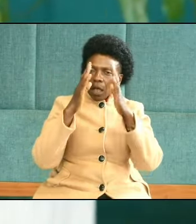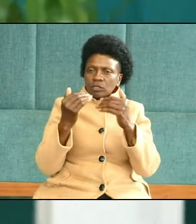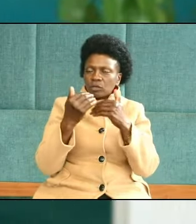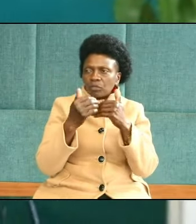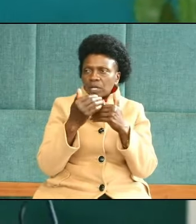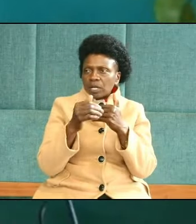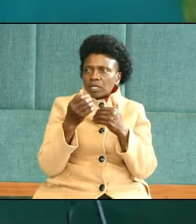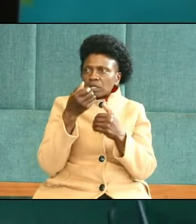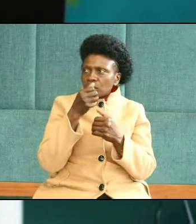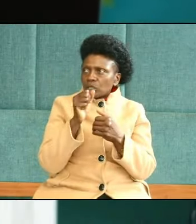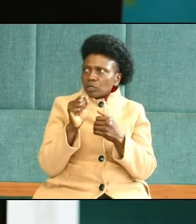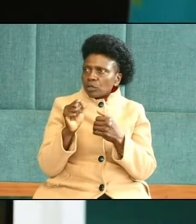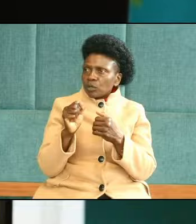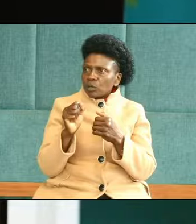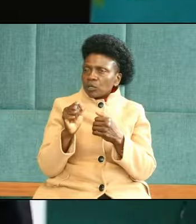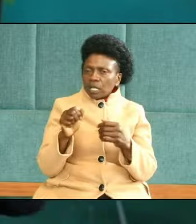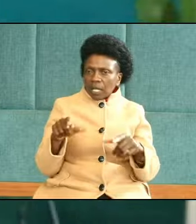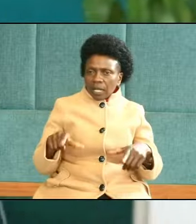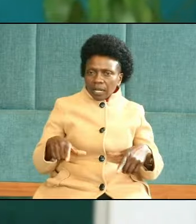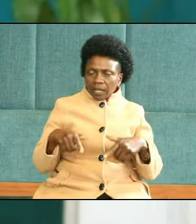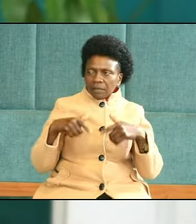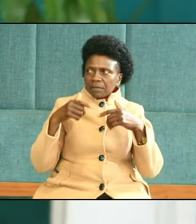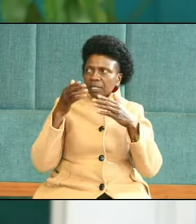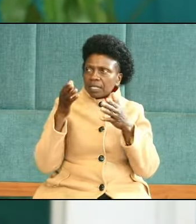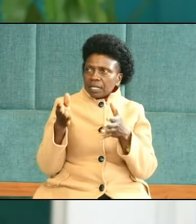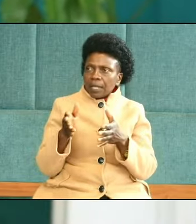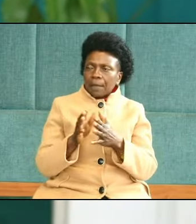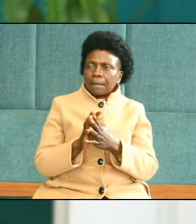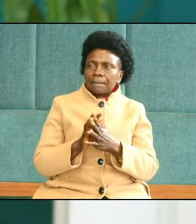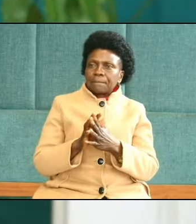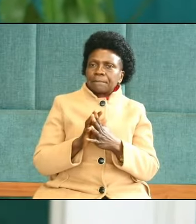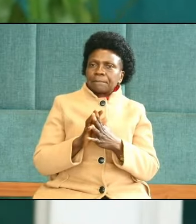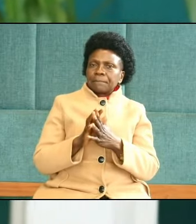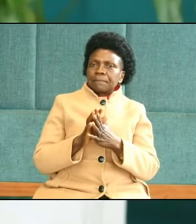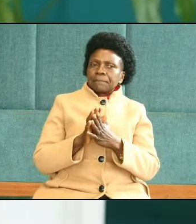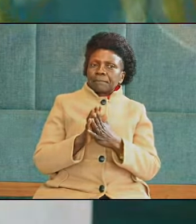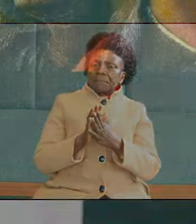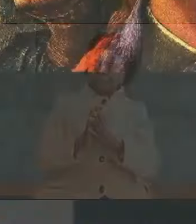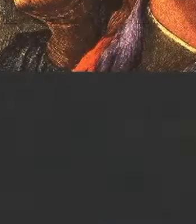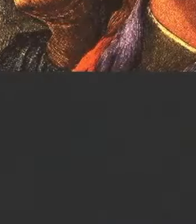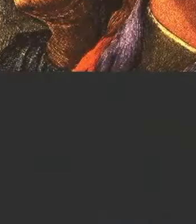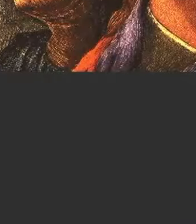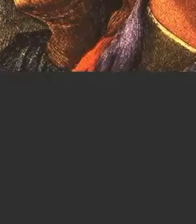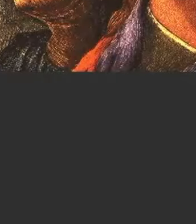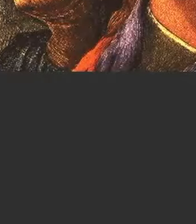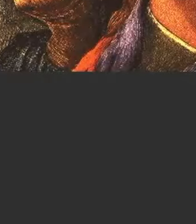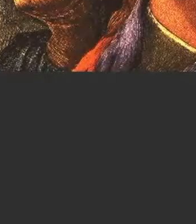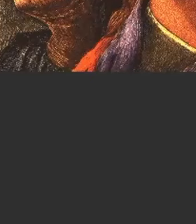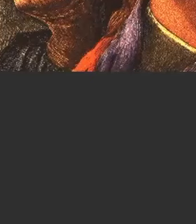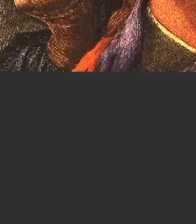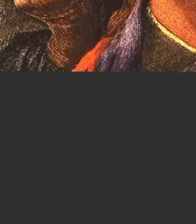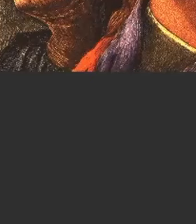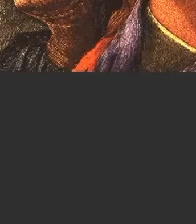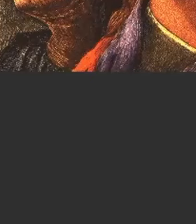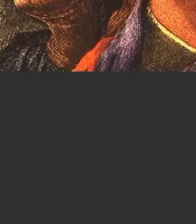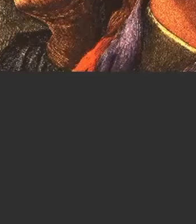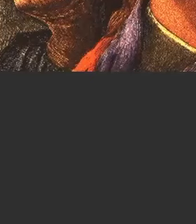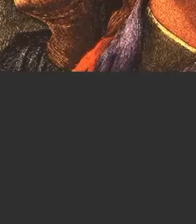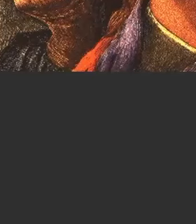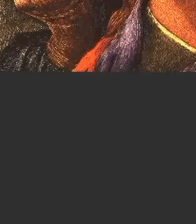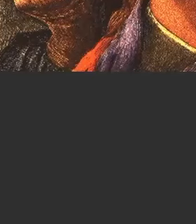And so they arrived in Bethlehem. I love the artist's impression of Ruth on the right-hand side, young. And look at